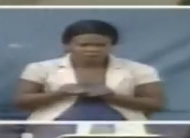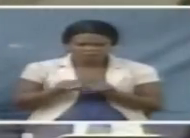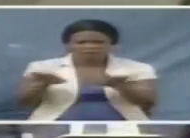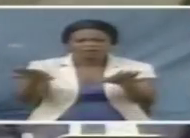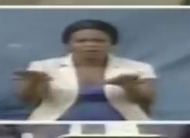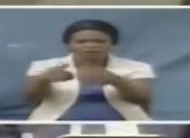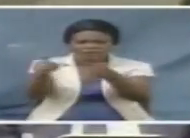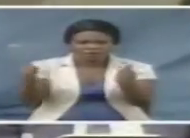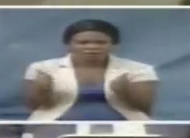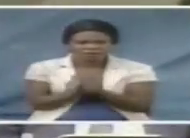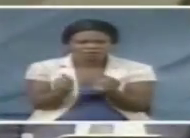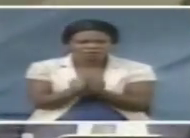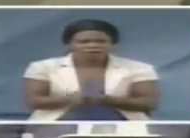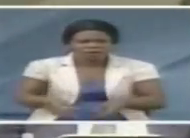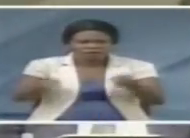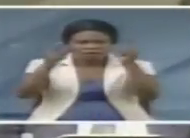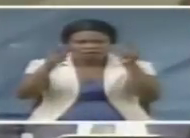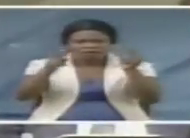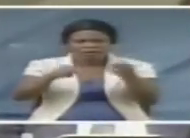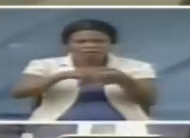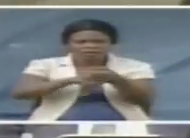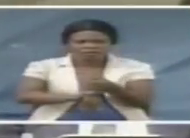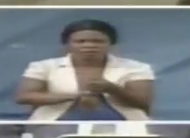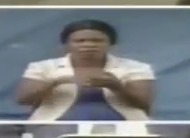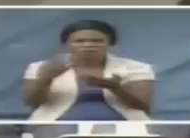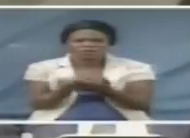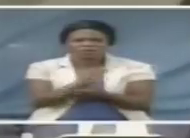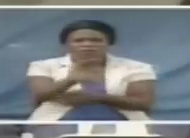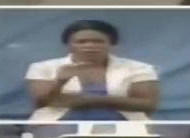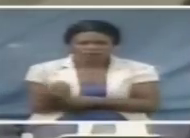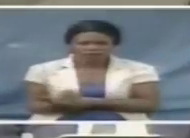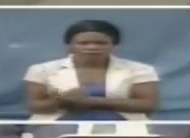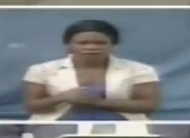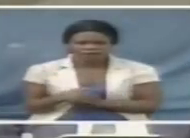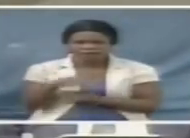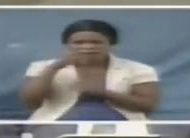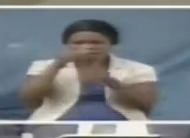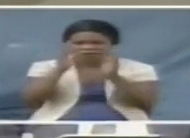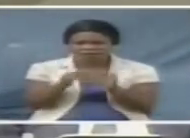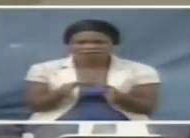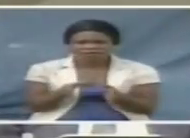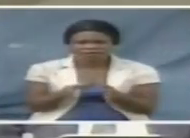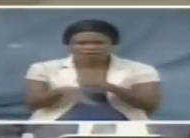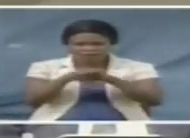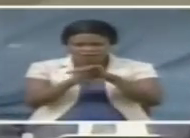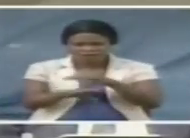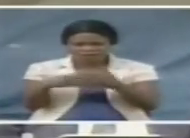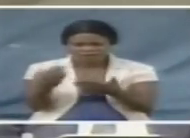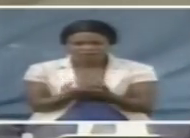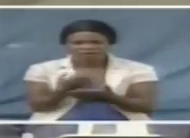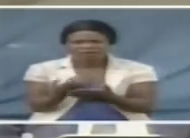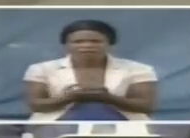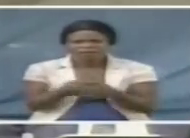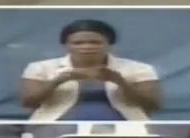These resources will be channeled to areas with higher socio-economic returns. Mr.